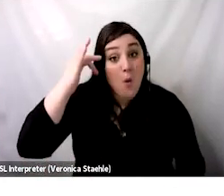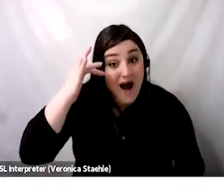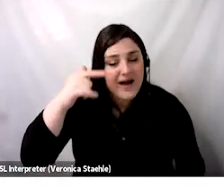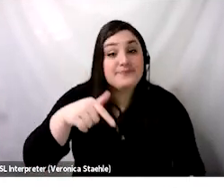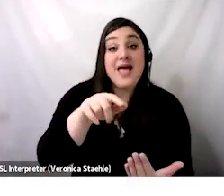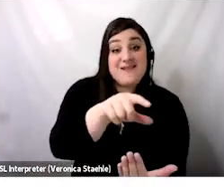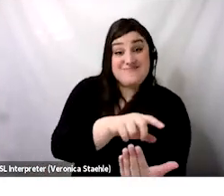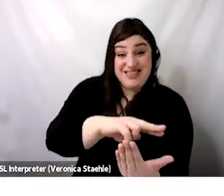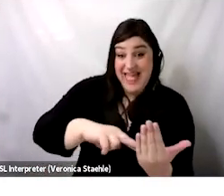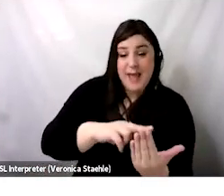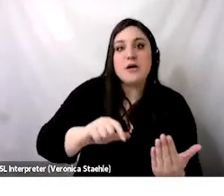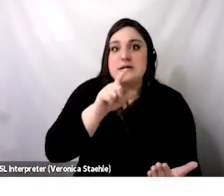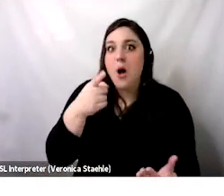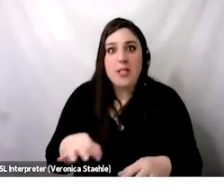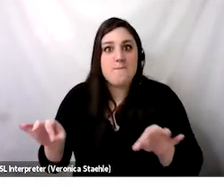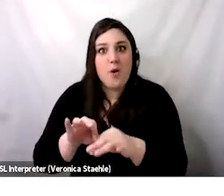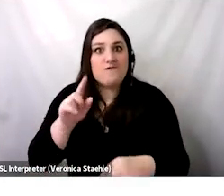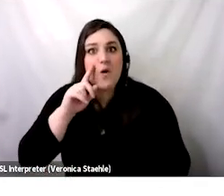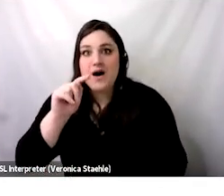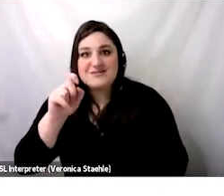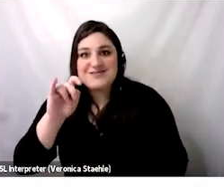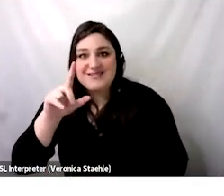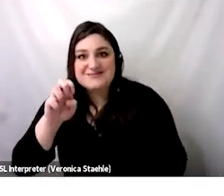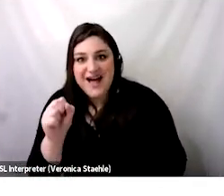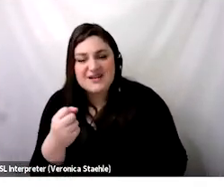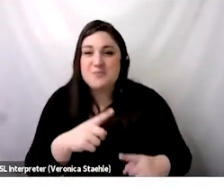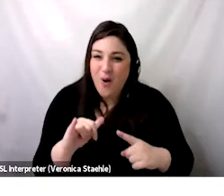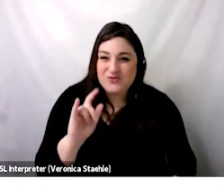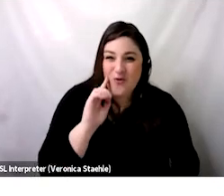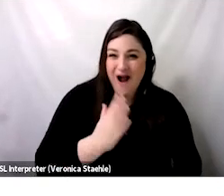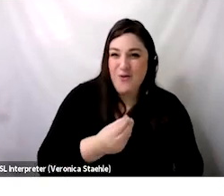textile, but read labels when it comes to the food that we eat.